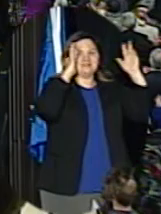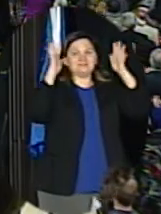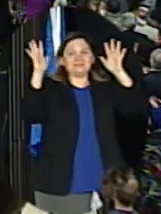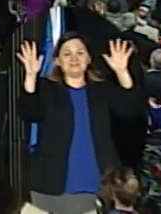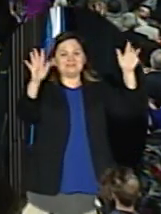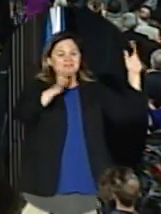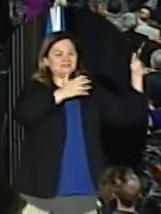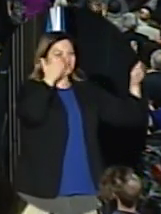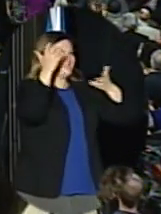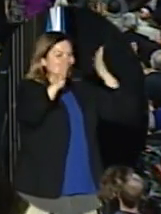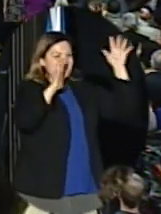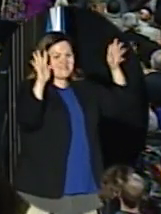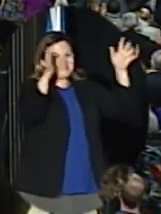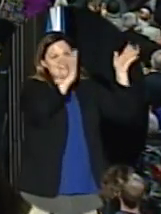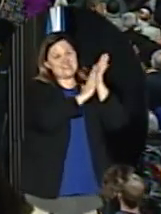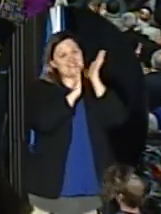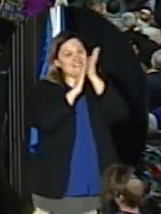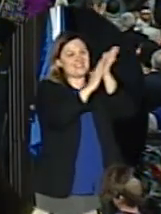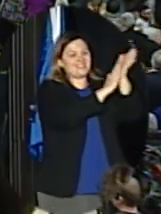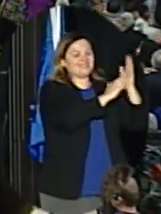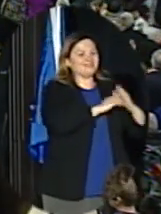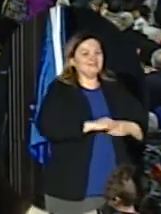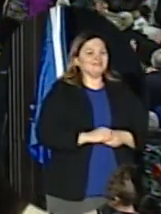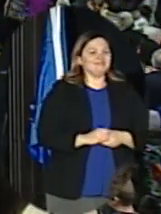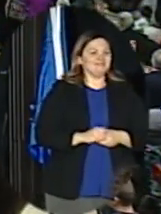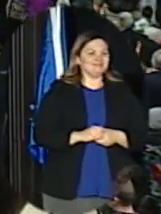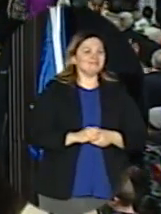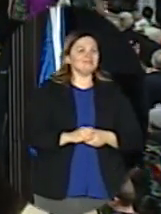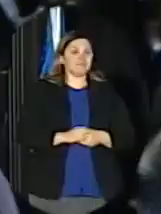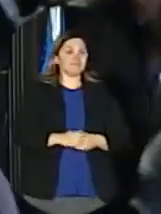That's how we make America great.